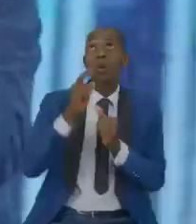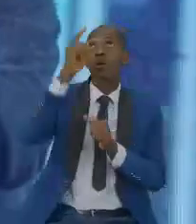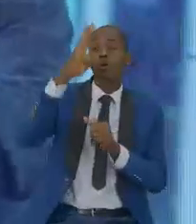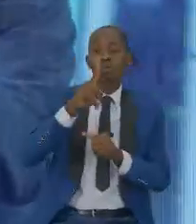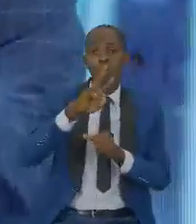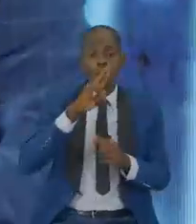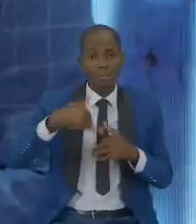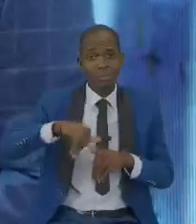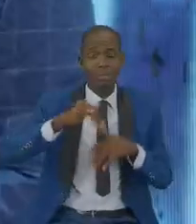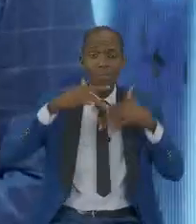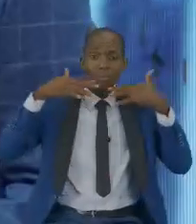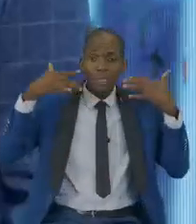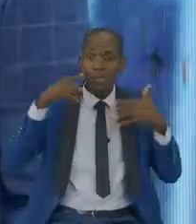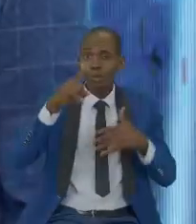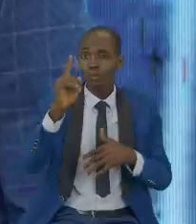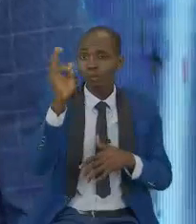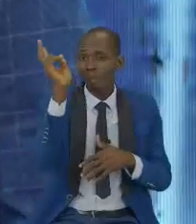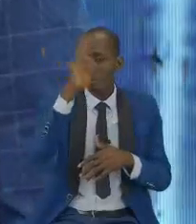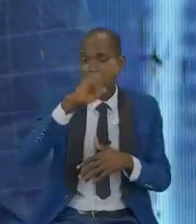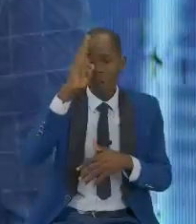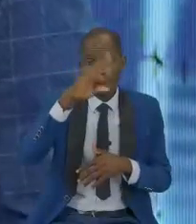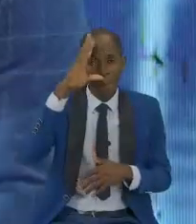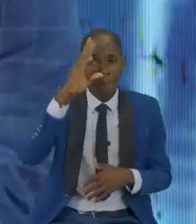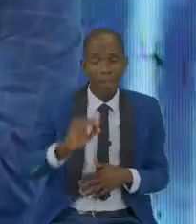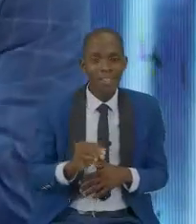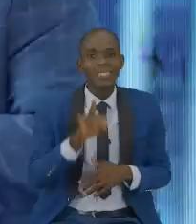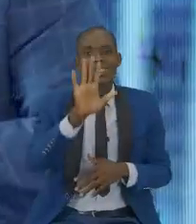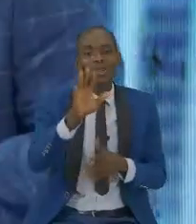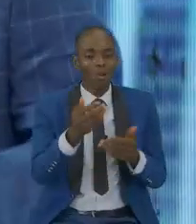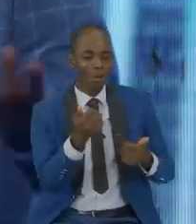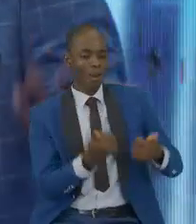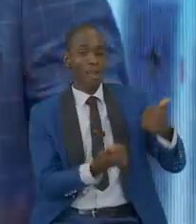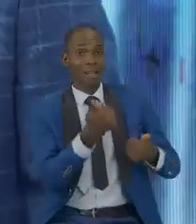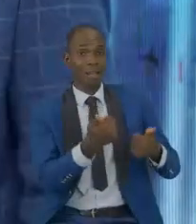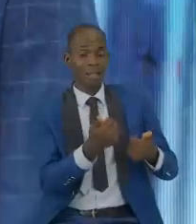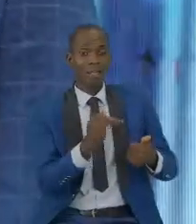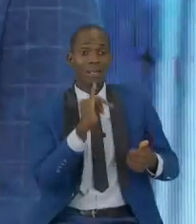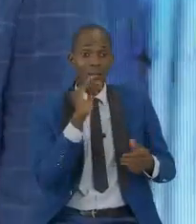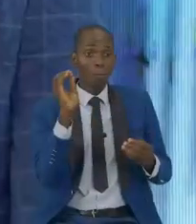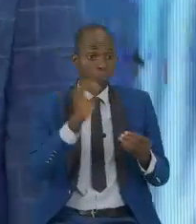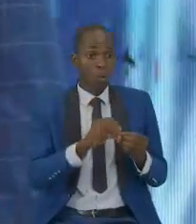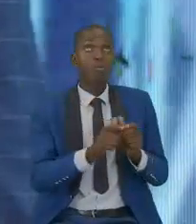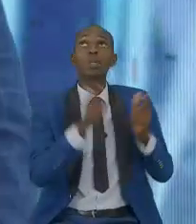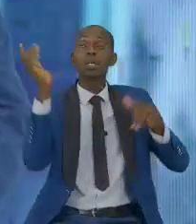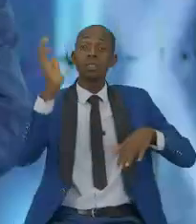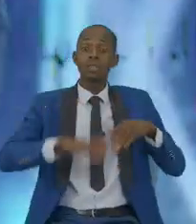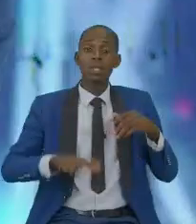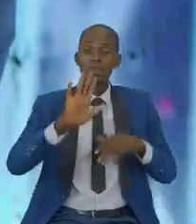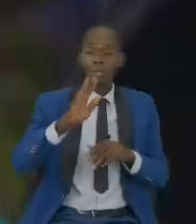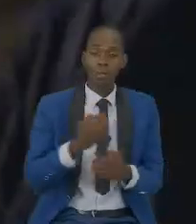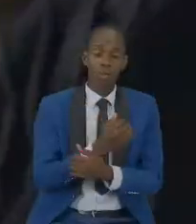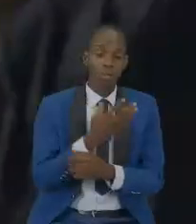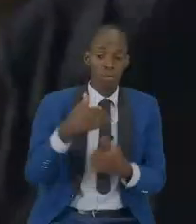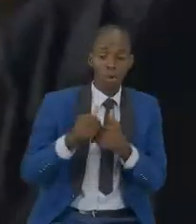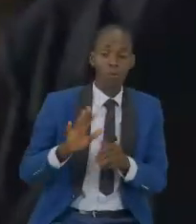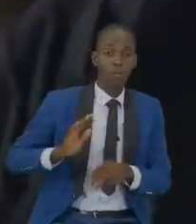man, ignorant woman, the card that you lost is greater than the loss of your soul. The